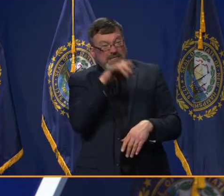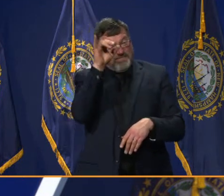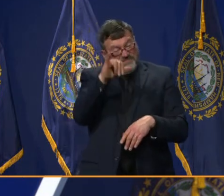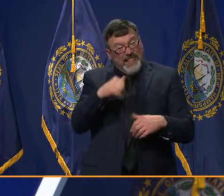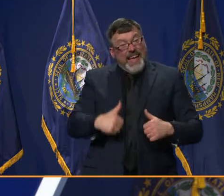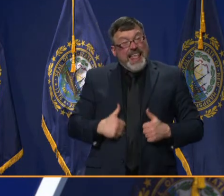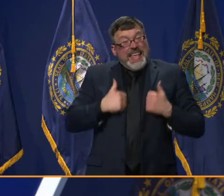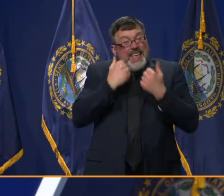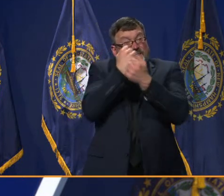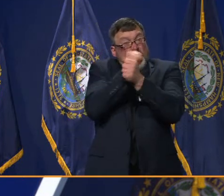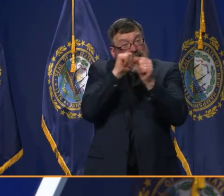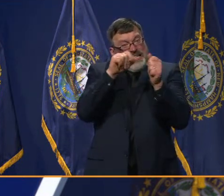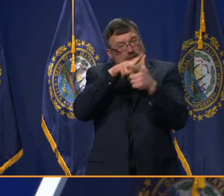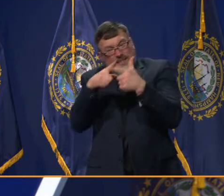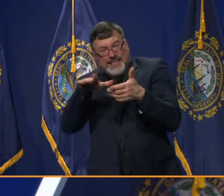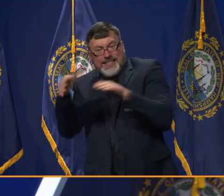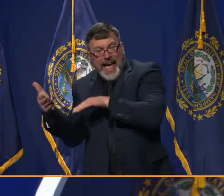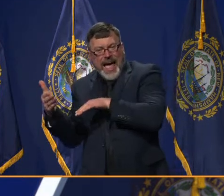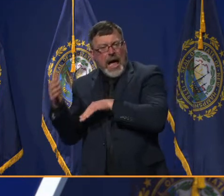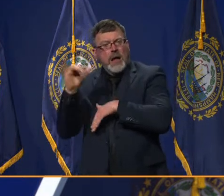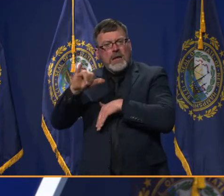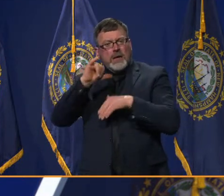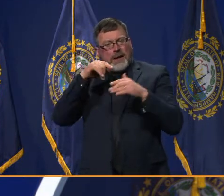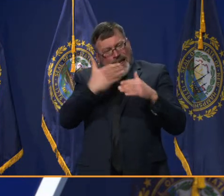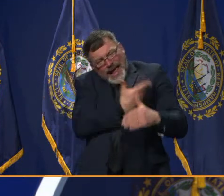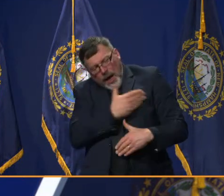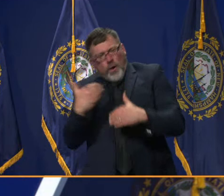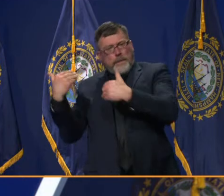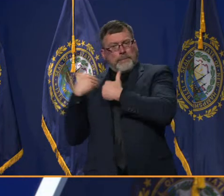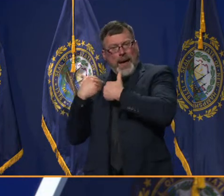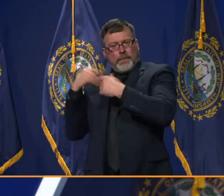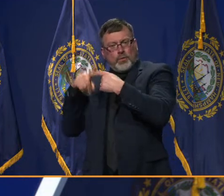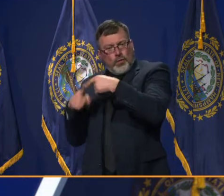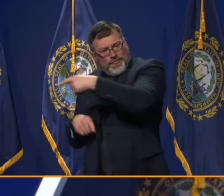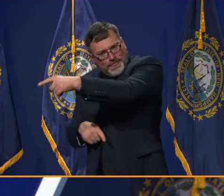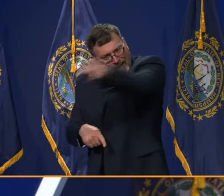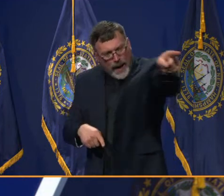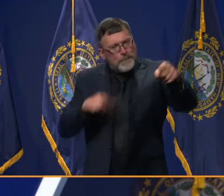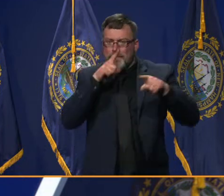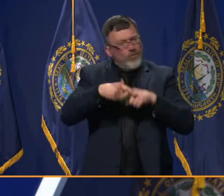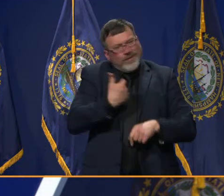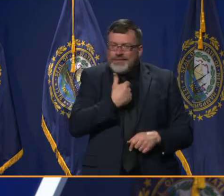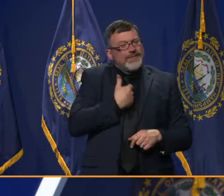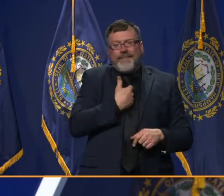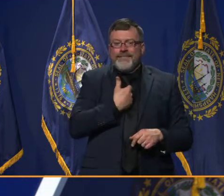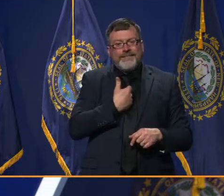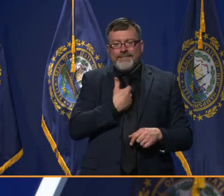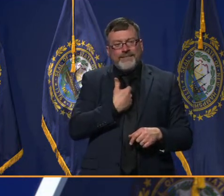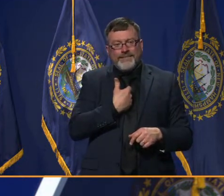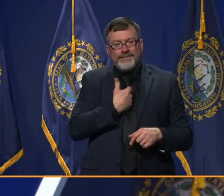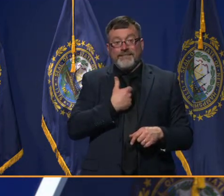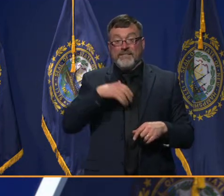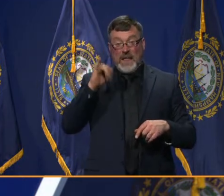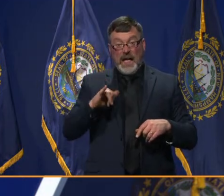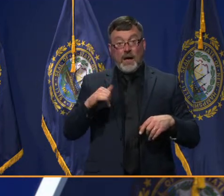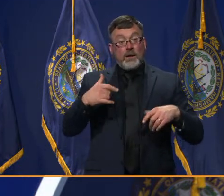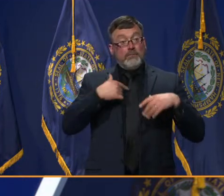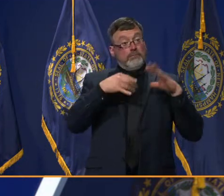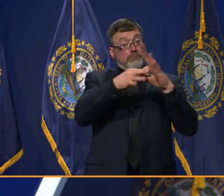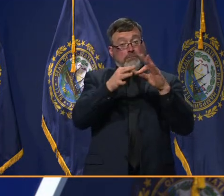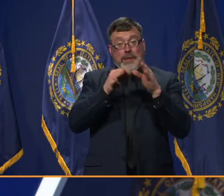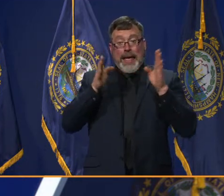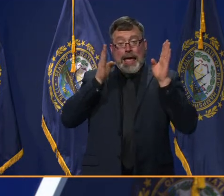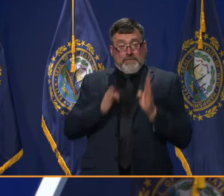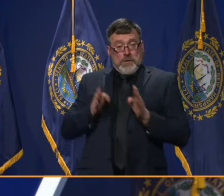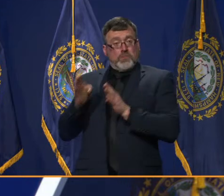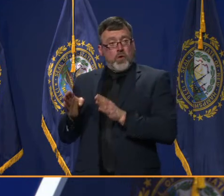just to ourselves, but to them. It is said that as individuals, we need to seek less to be